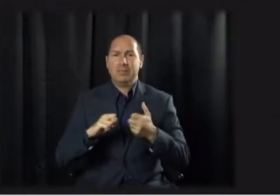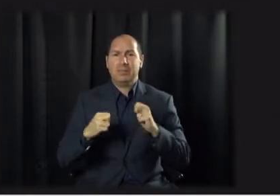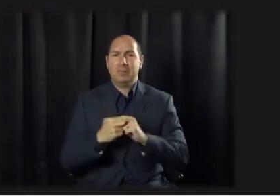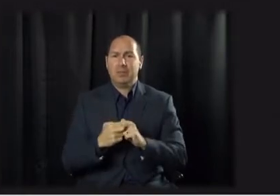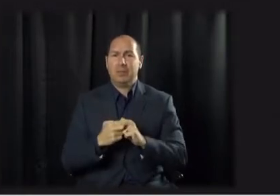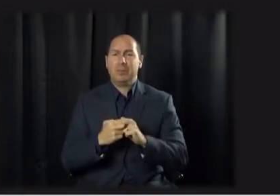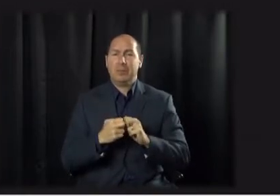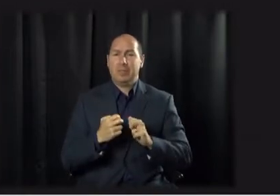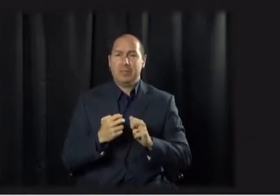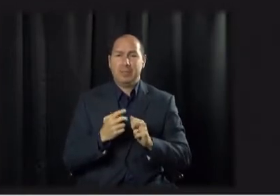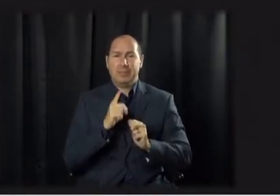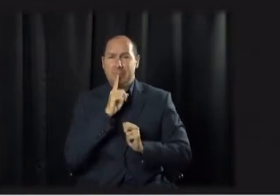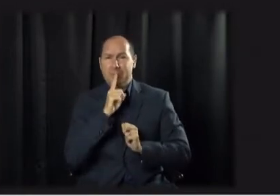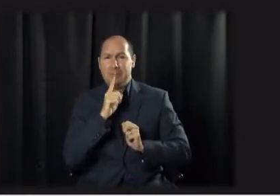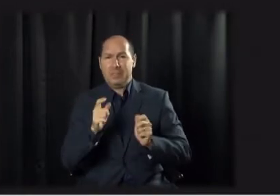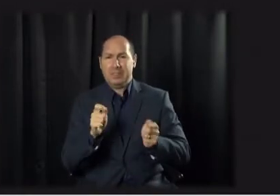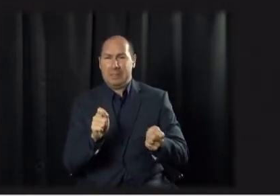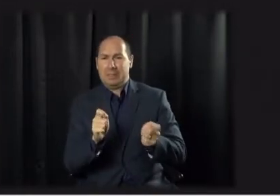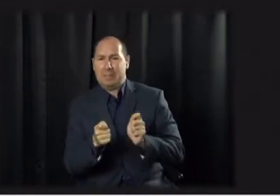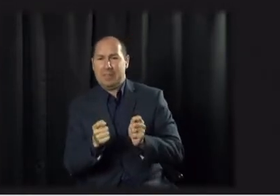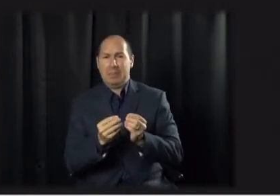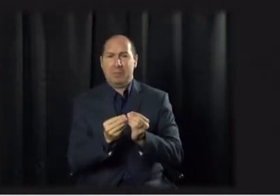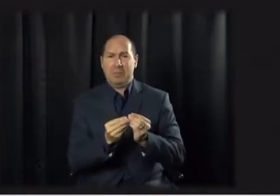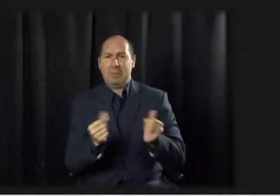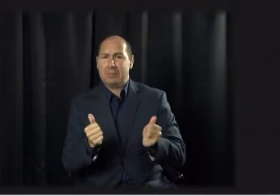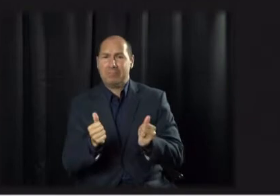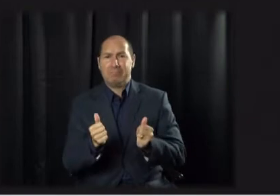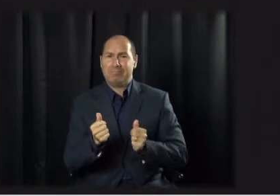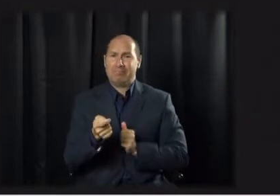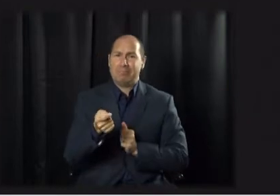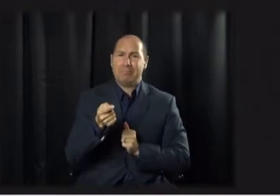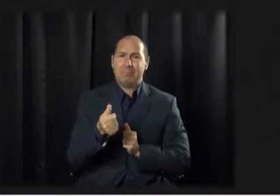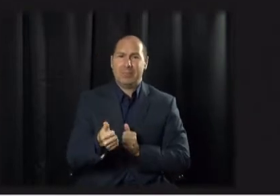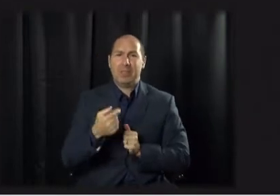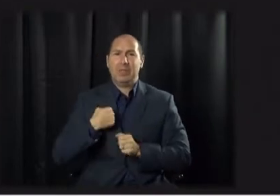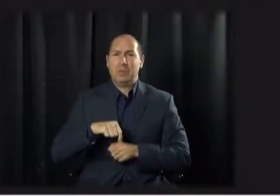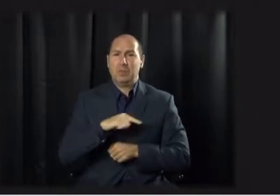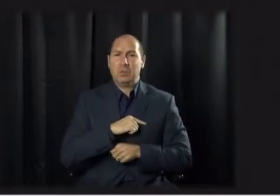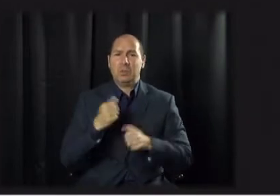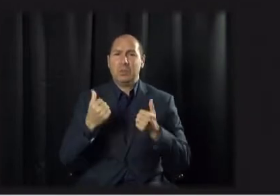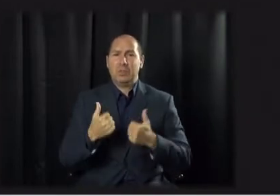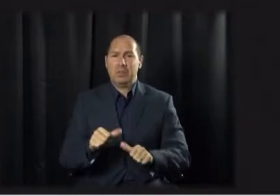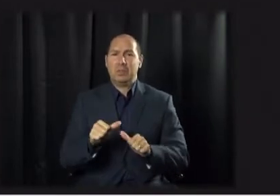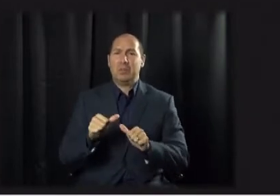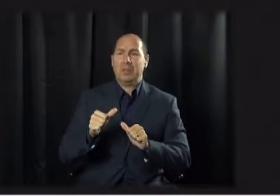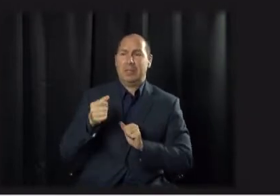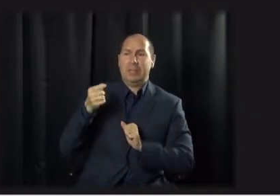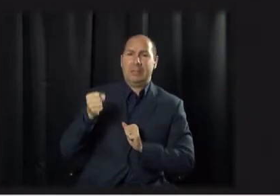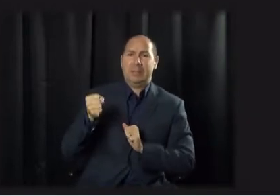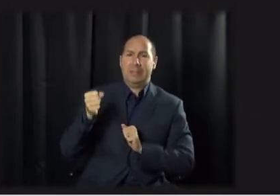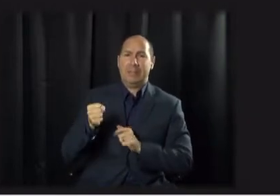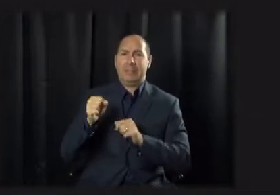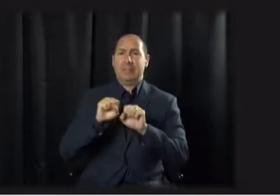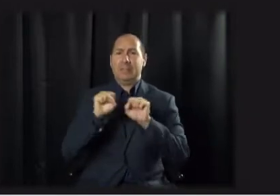little has happened. We've been trying to fix the pension system, which is being run into insolvency. We've talked